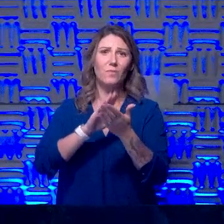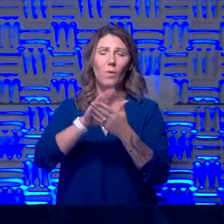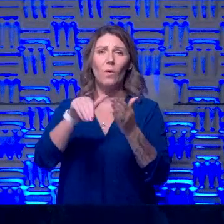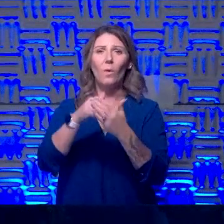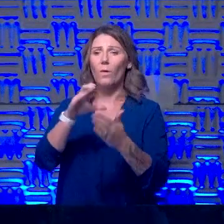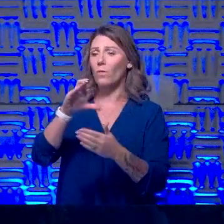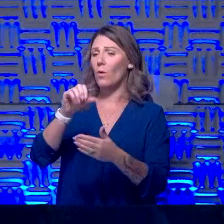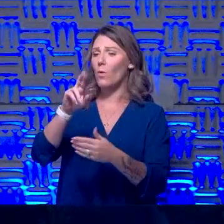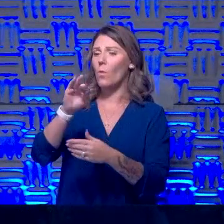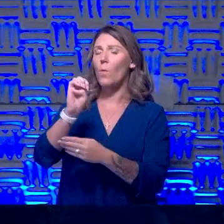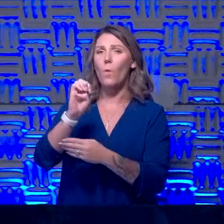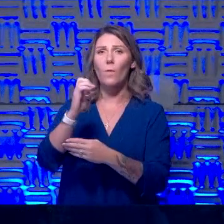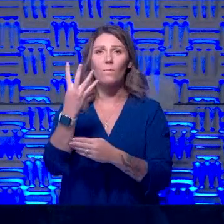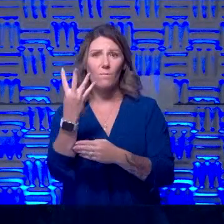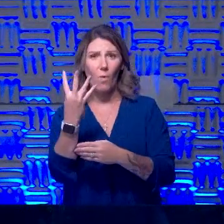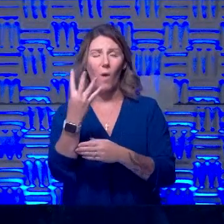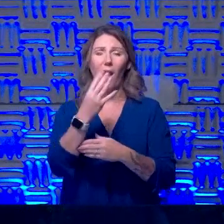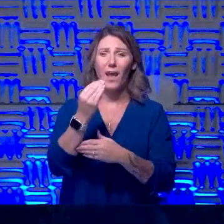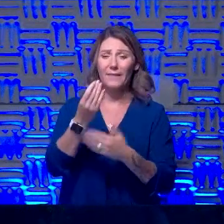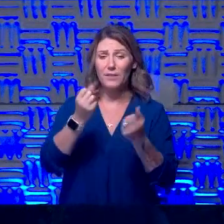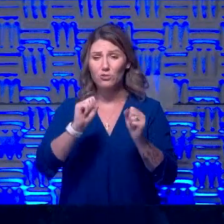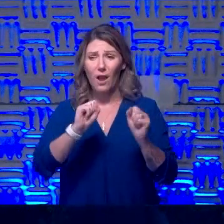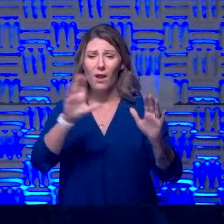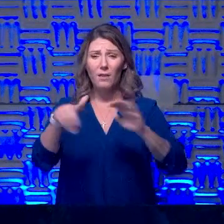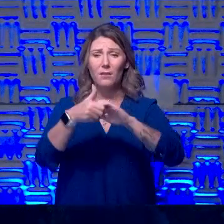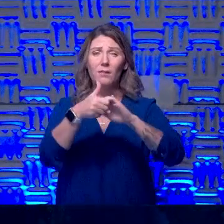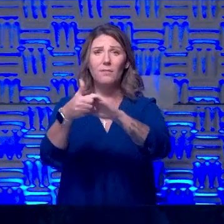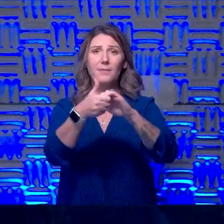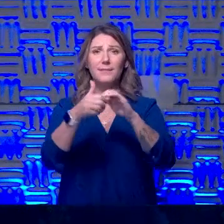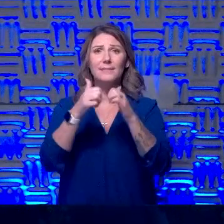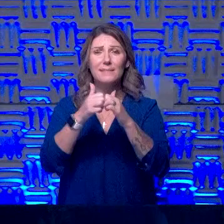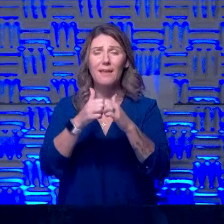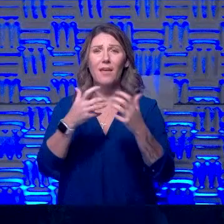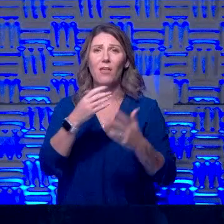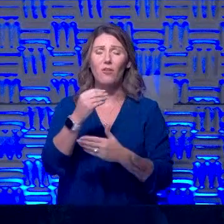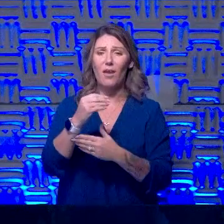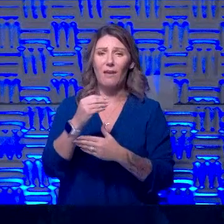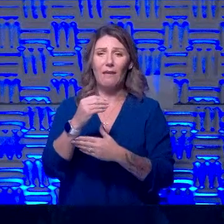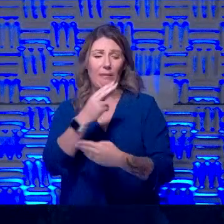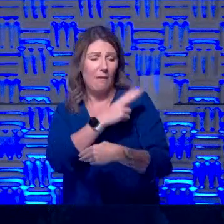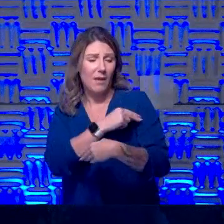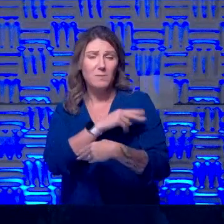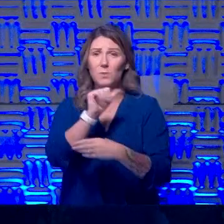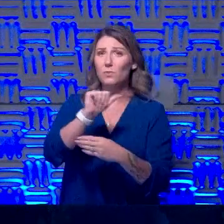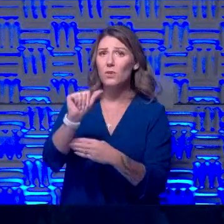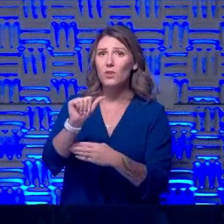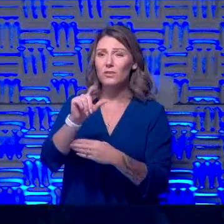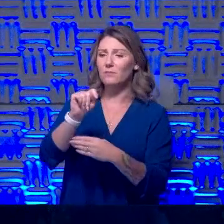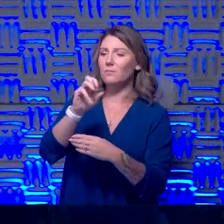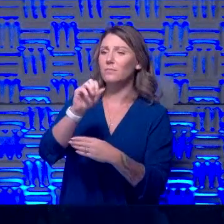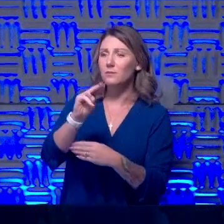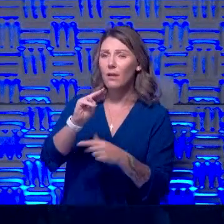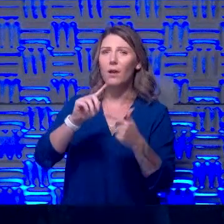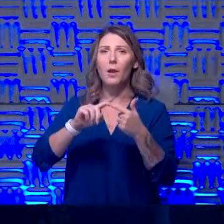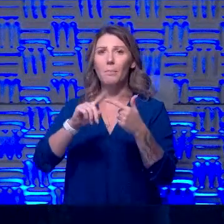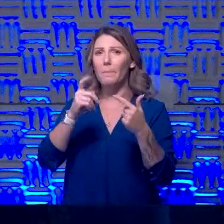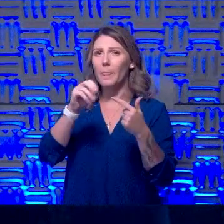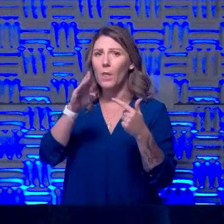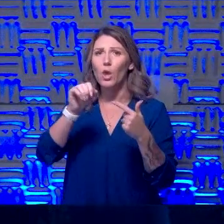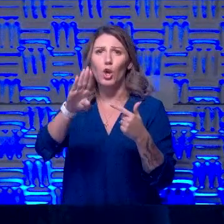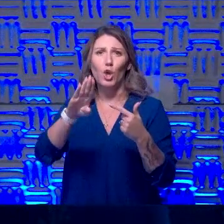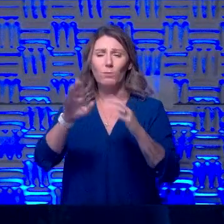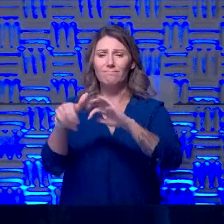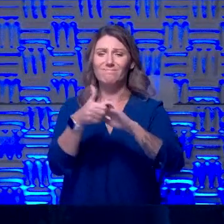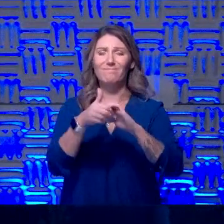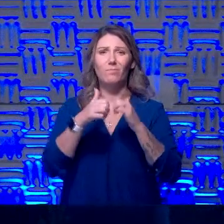100% aligned, but they've worked really hard to try and stay together. And I think our hospital associations, I think Tom and Herb work really well together. So appreciative of that. Yeah. Makes